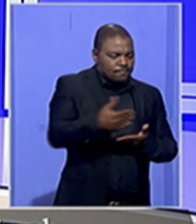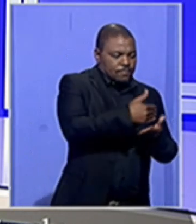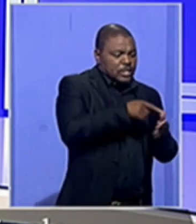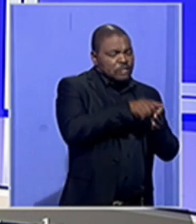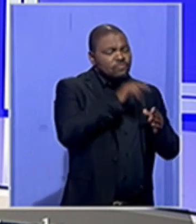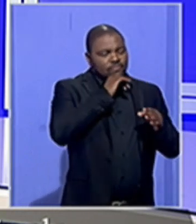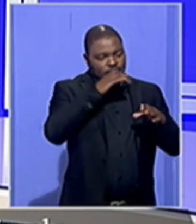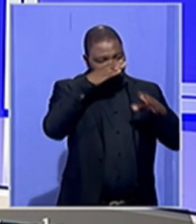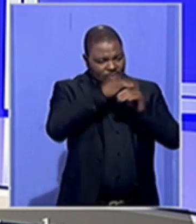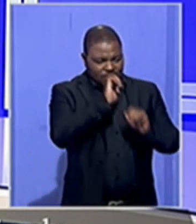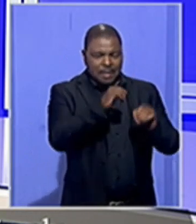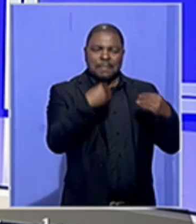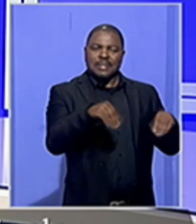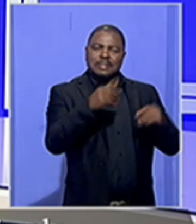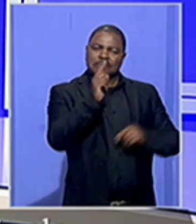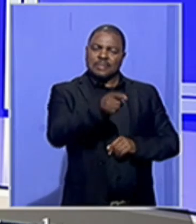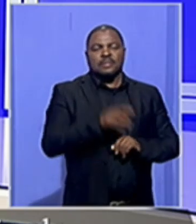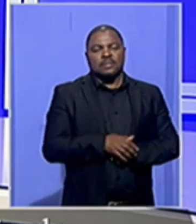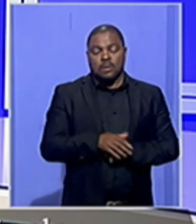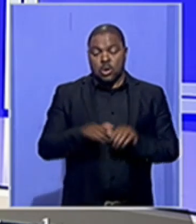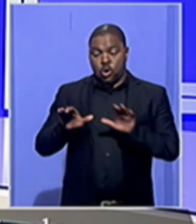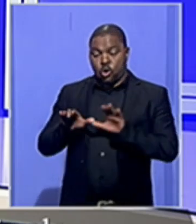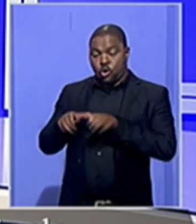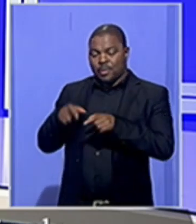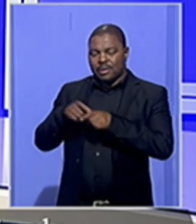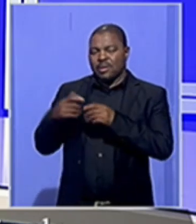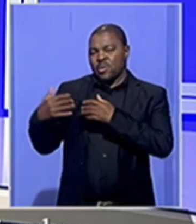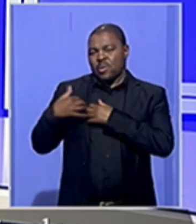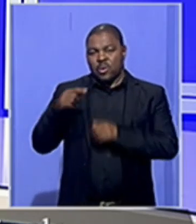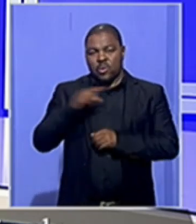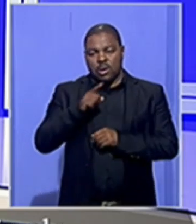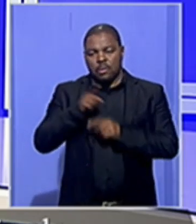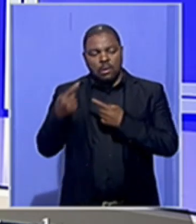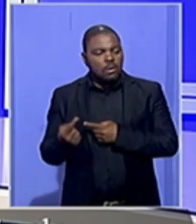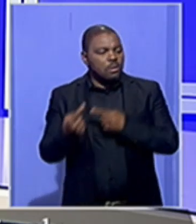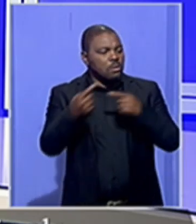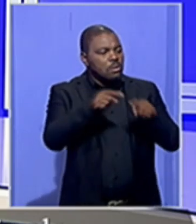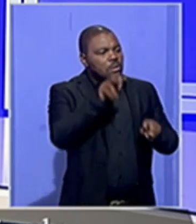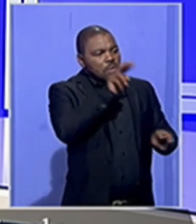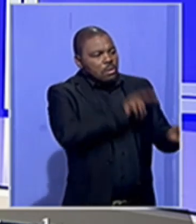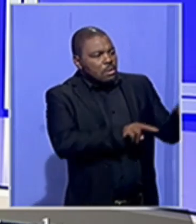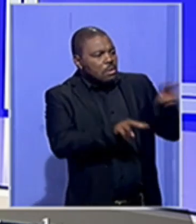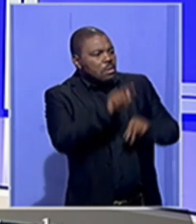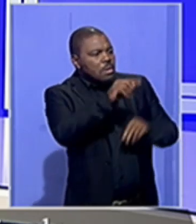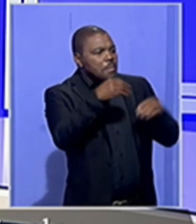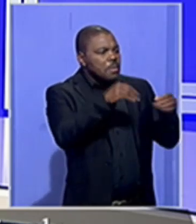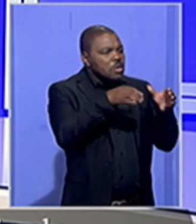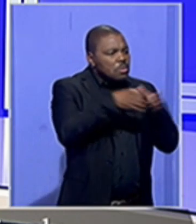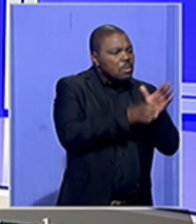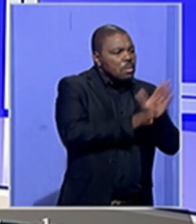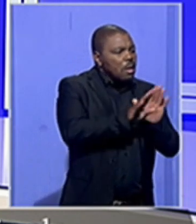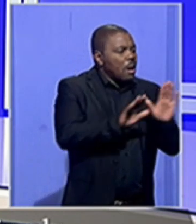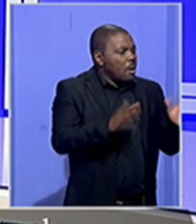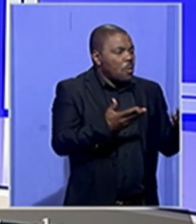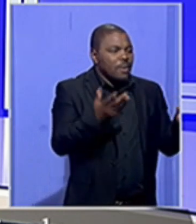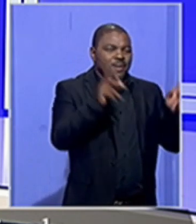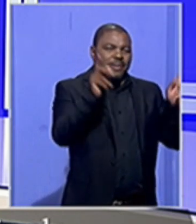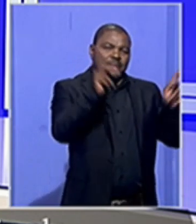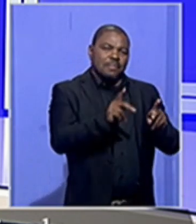potlana. Komiti bontshitse matshwenyego a yona ka nako ya loeto la yona la go lebelela maemo a dikgwebo potlana kwa Kimberley